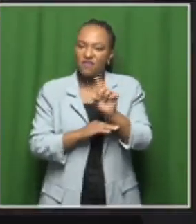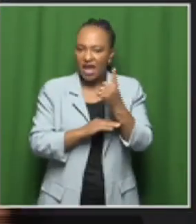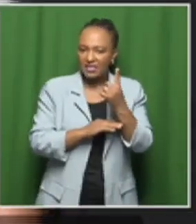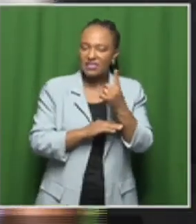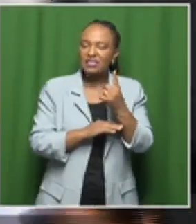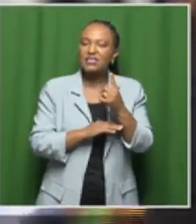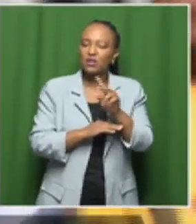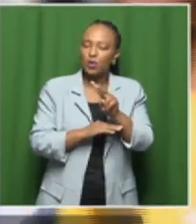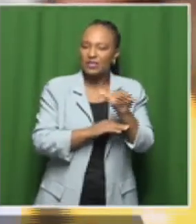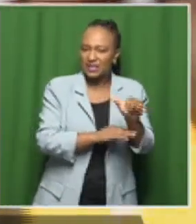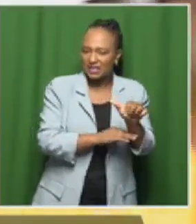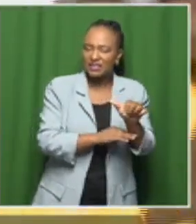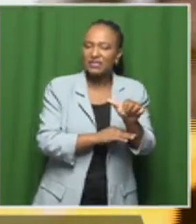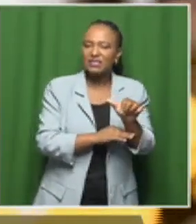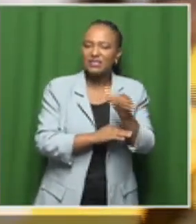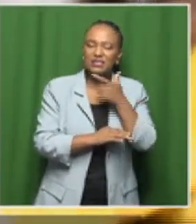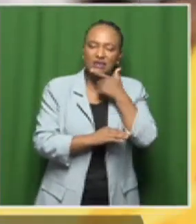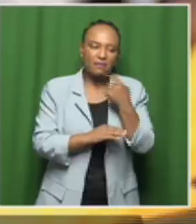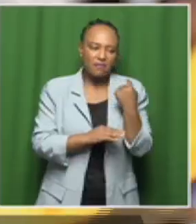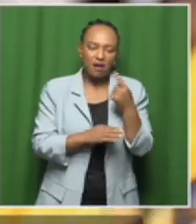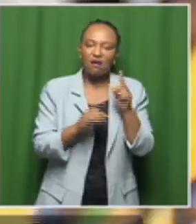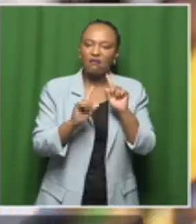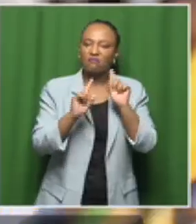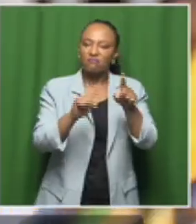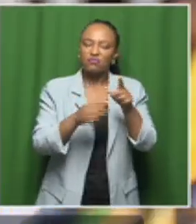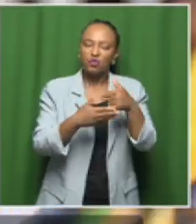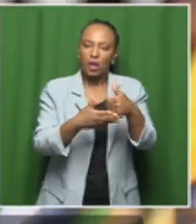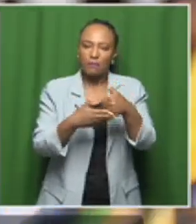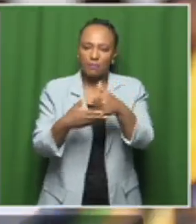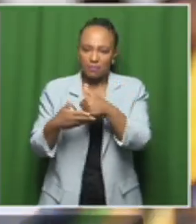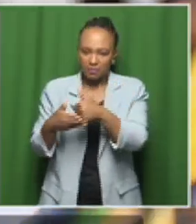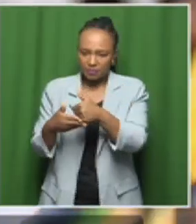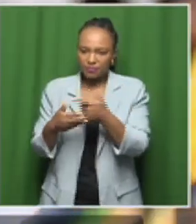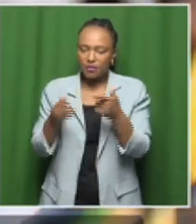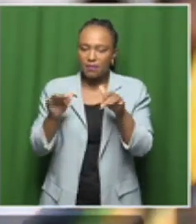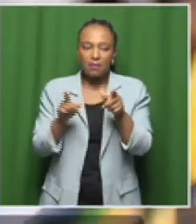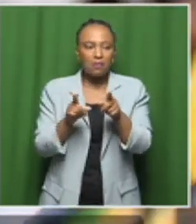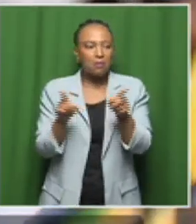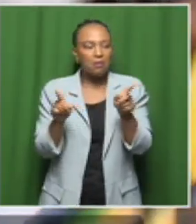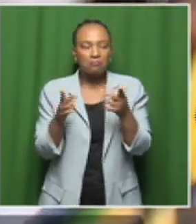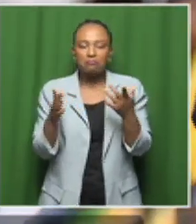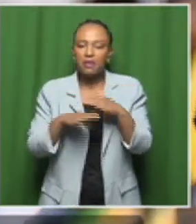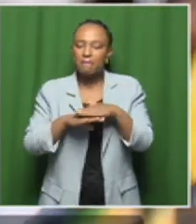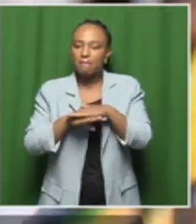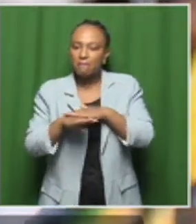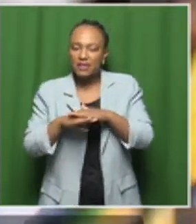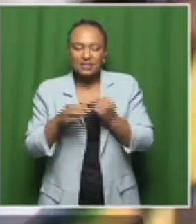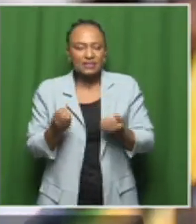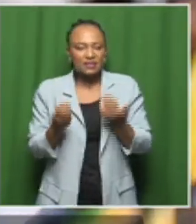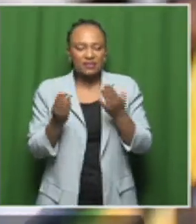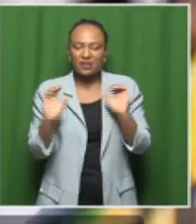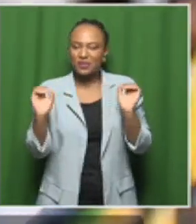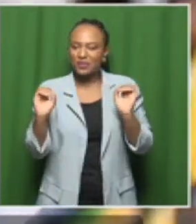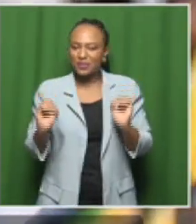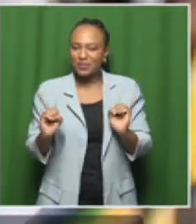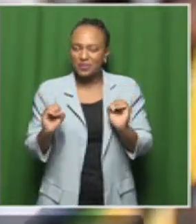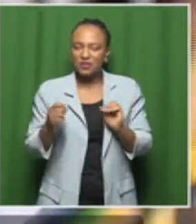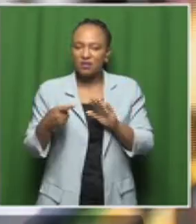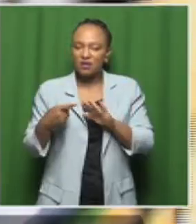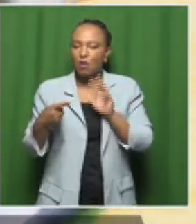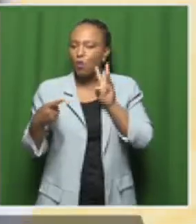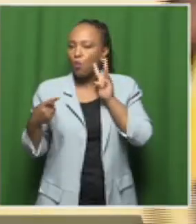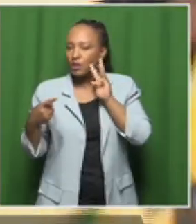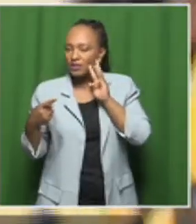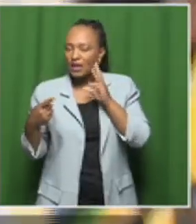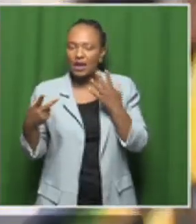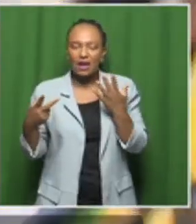people. We went door to door. We've seen that our people, they don't have basic services. They don't have water. They don't have